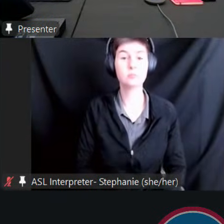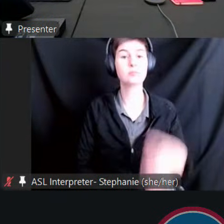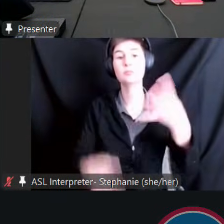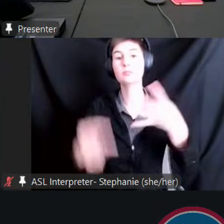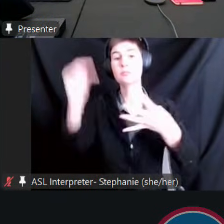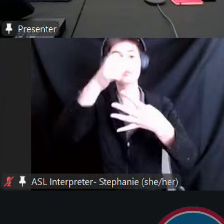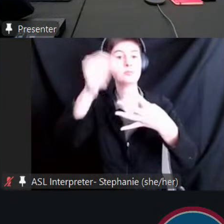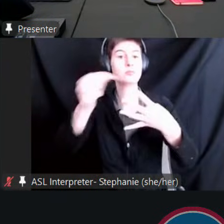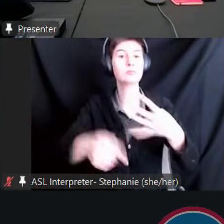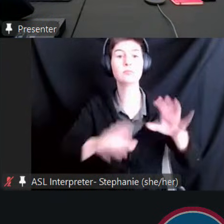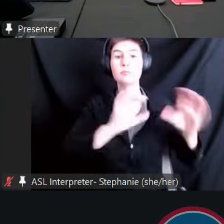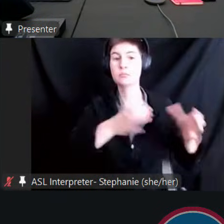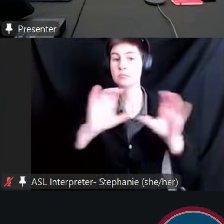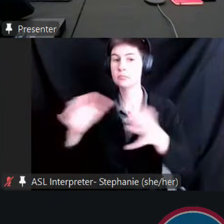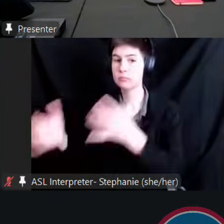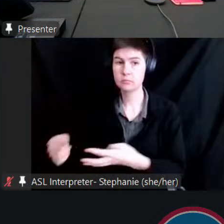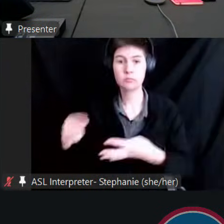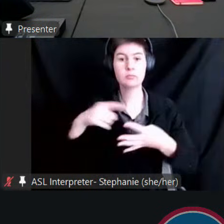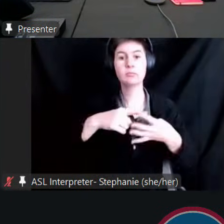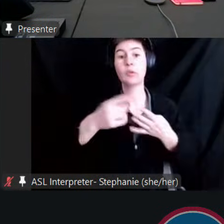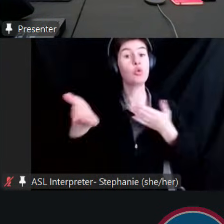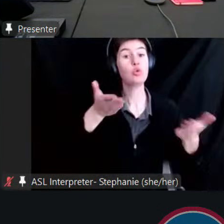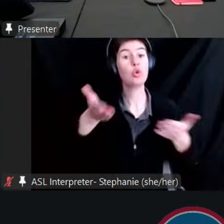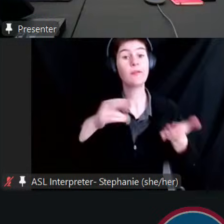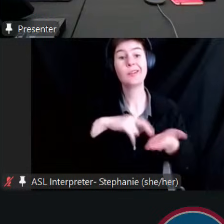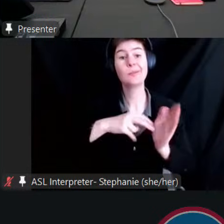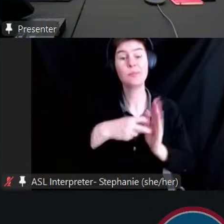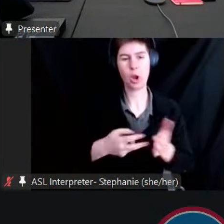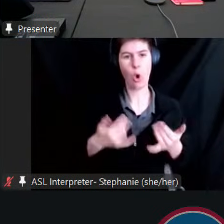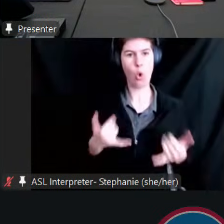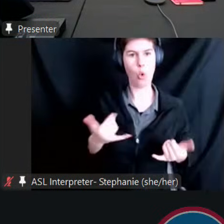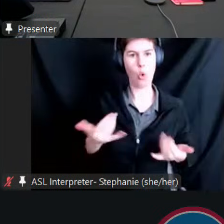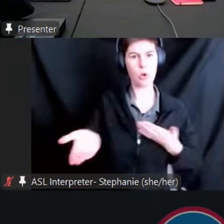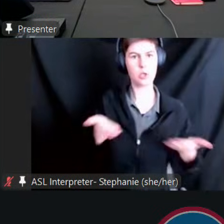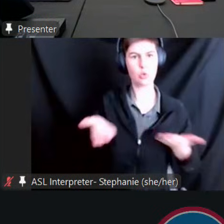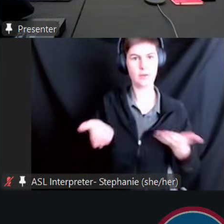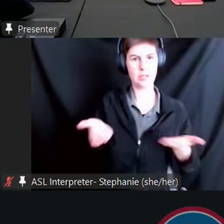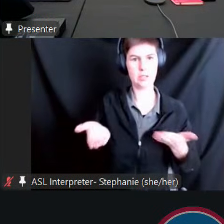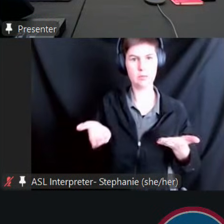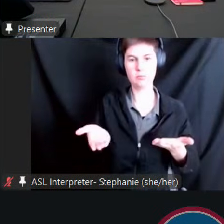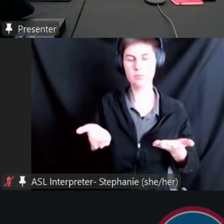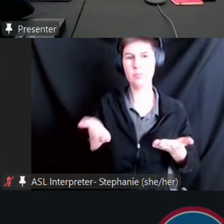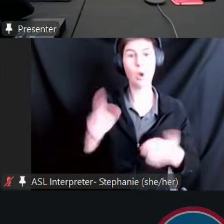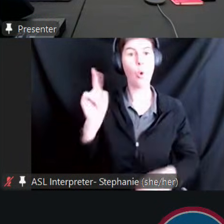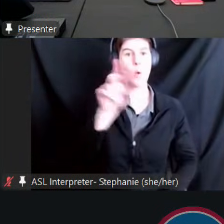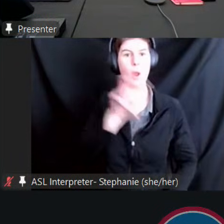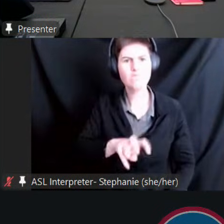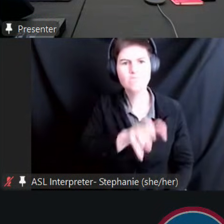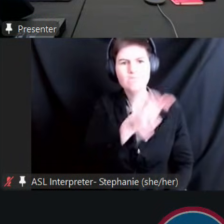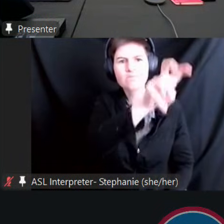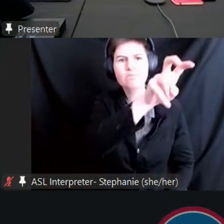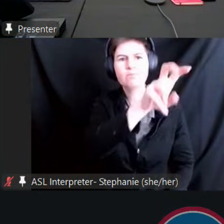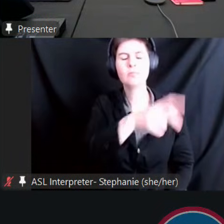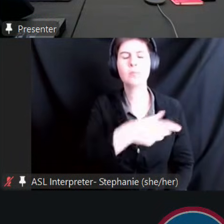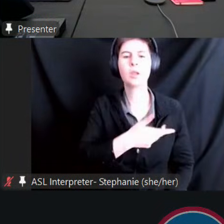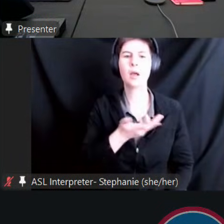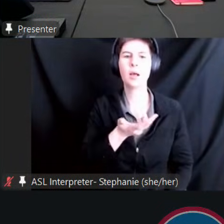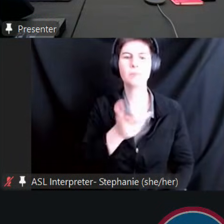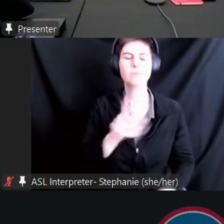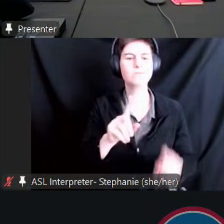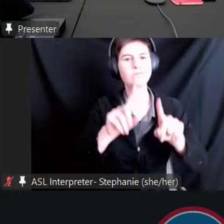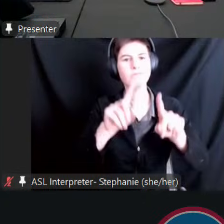categories. Service would be like delivery of current service, looking at things like the routing, different levels